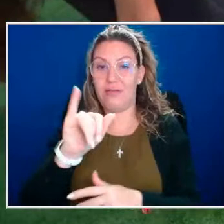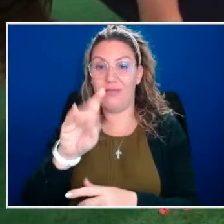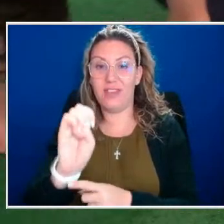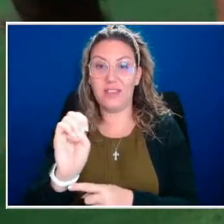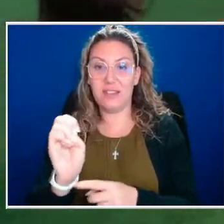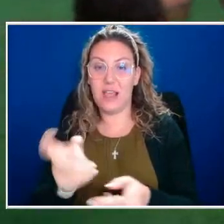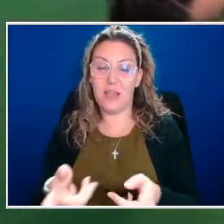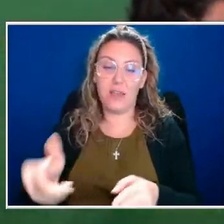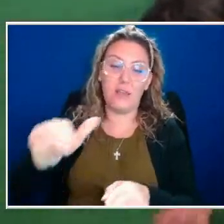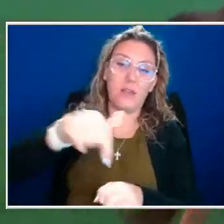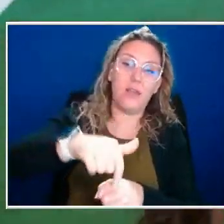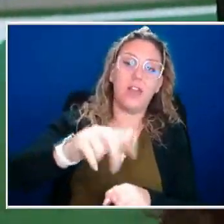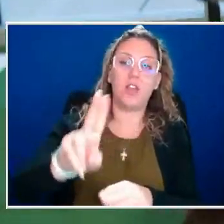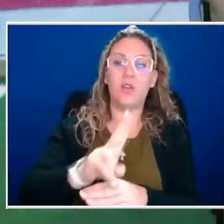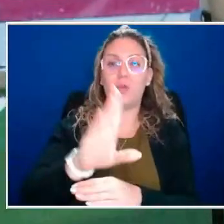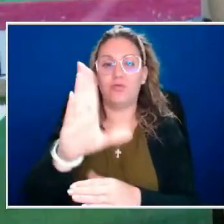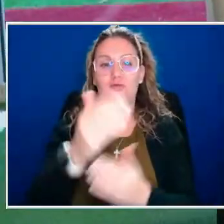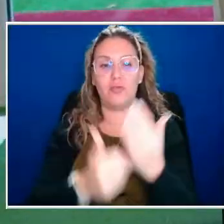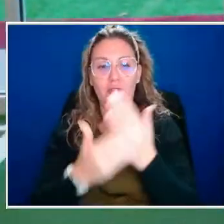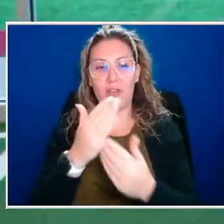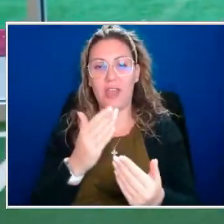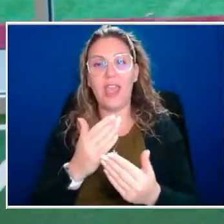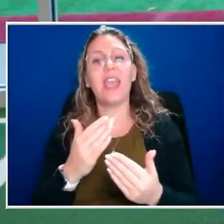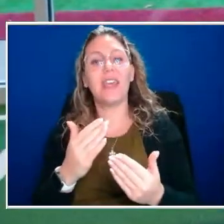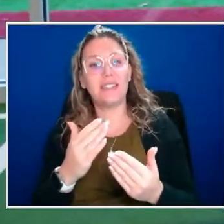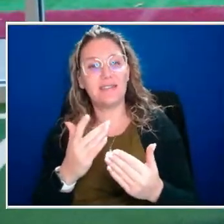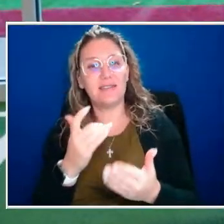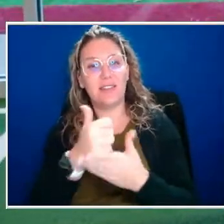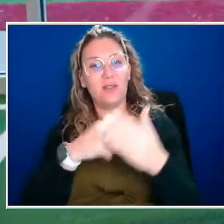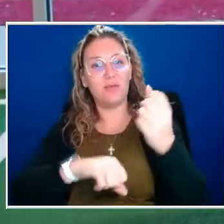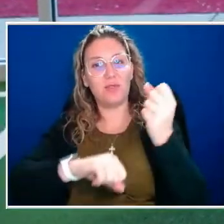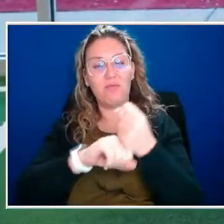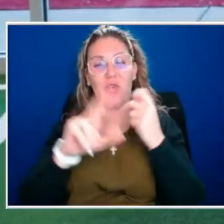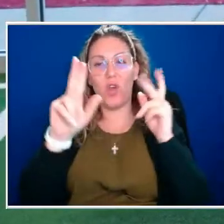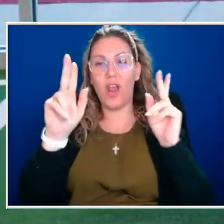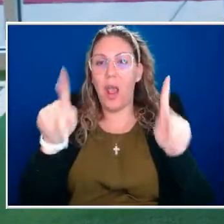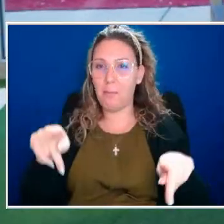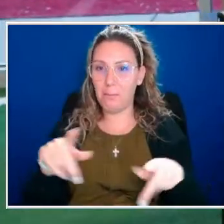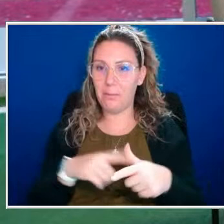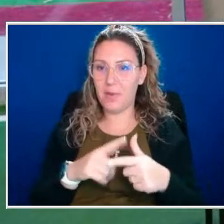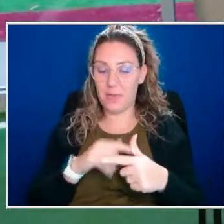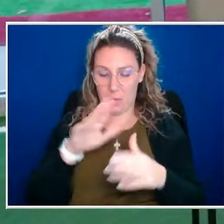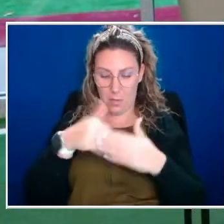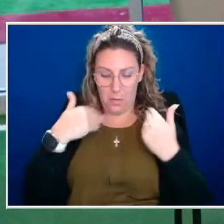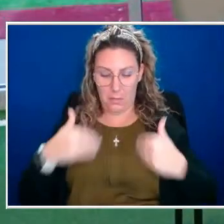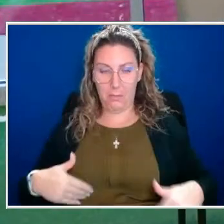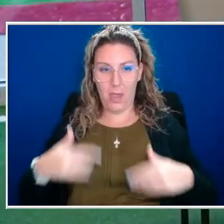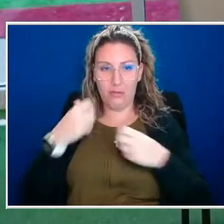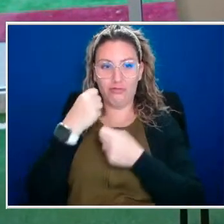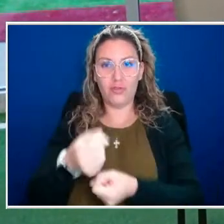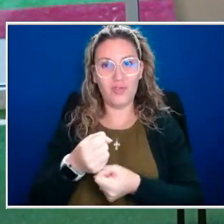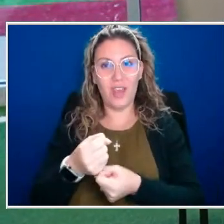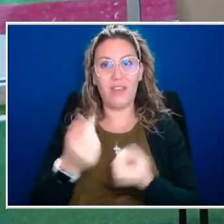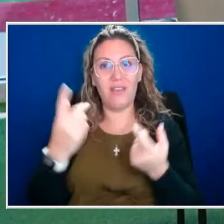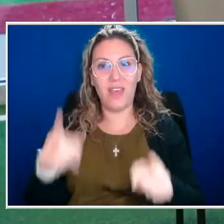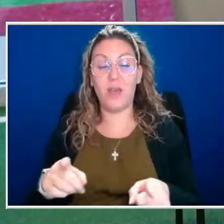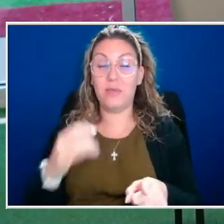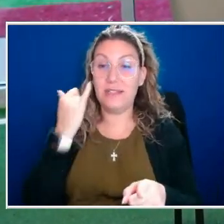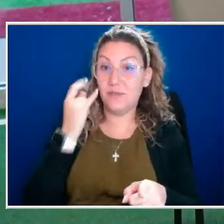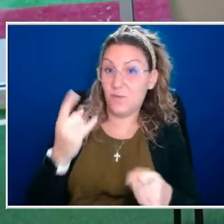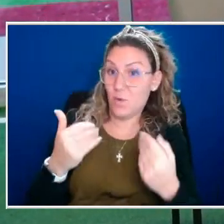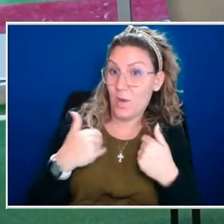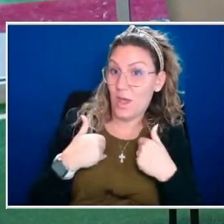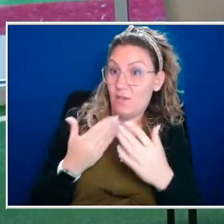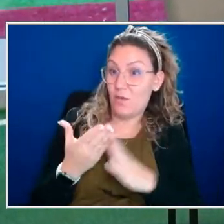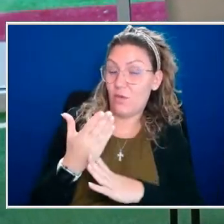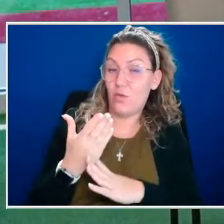kind of use your hands to help support you up. And that's where that total body strength comes in, because then if you have that strength through your upper body as well, you can